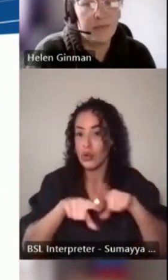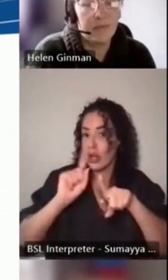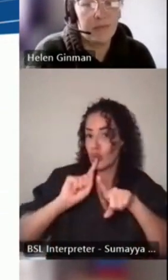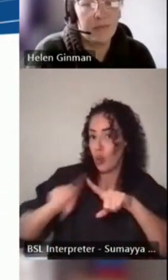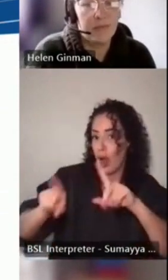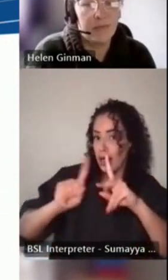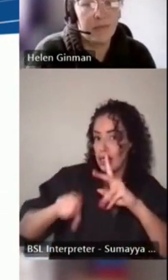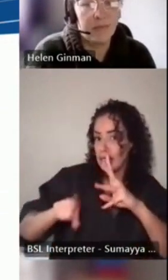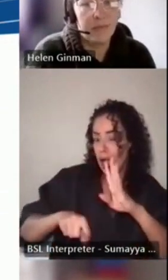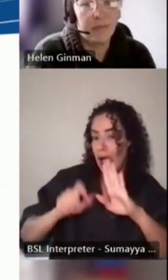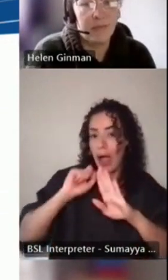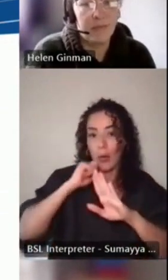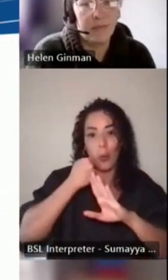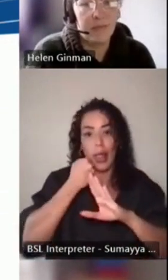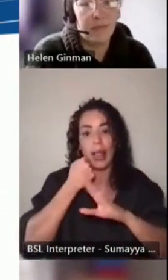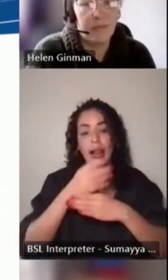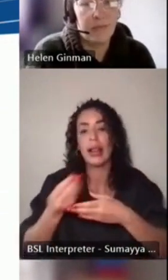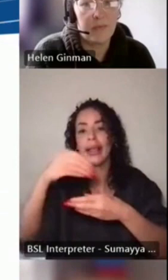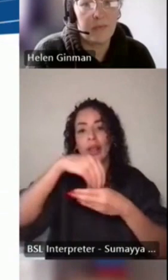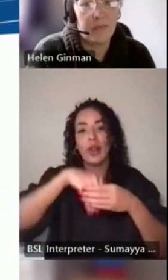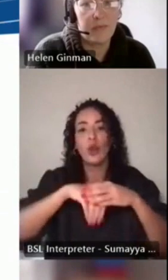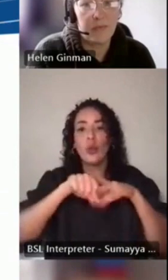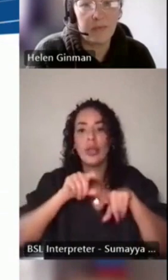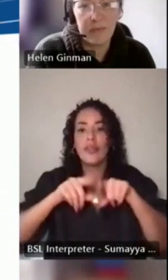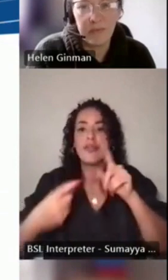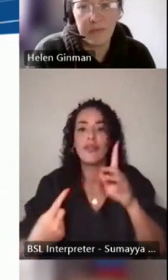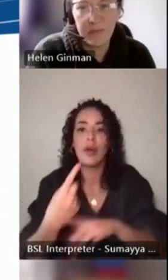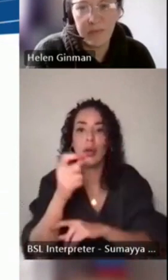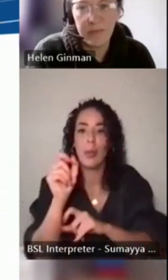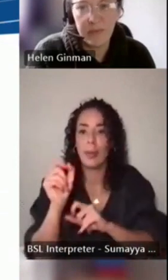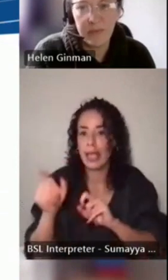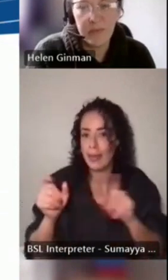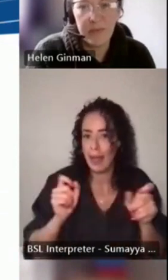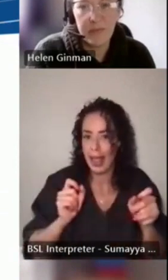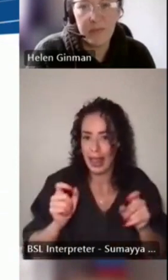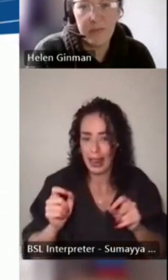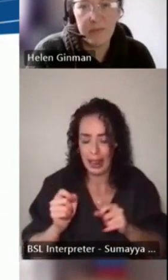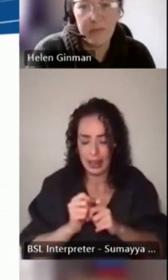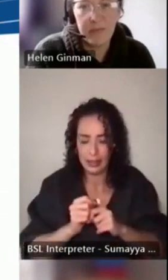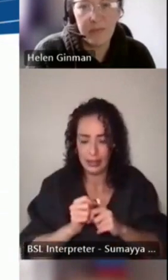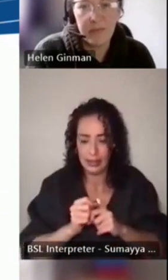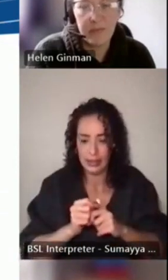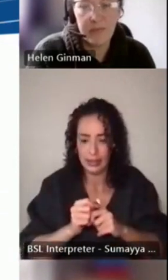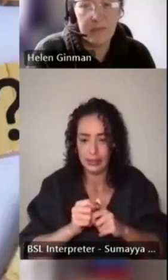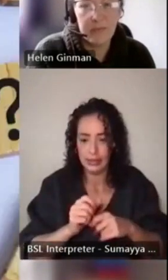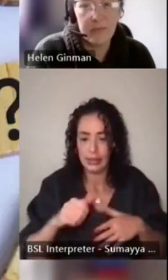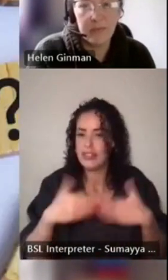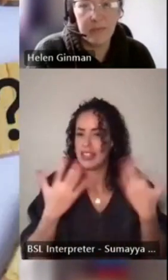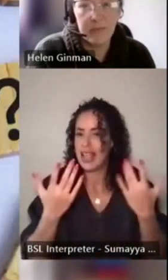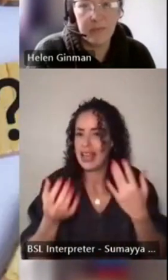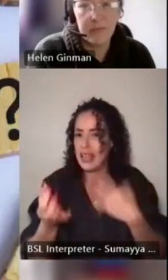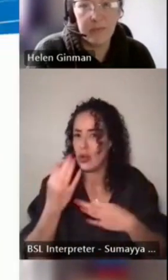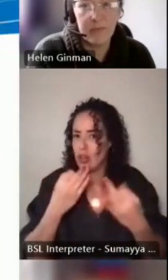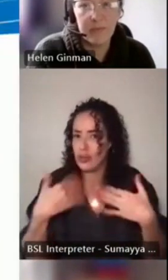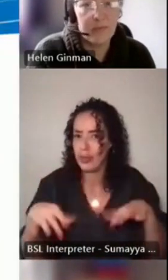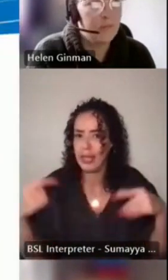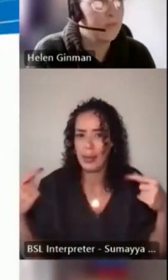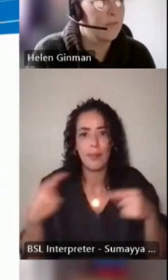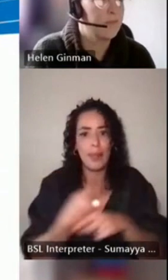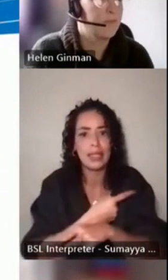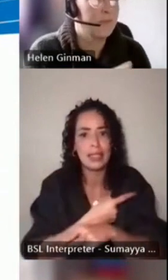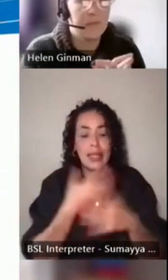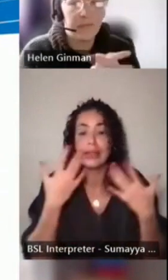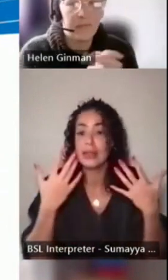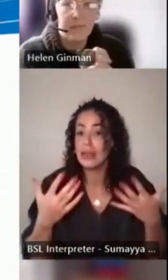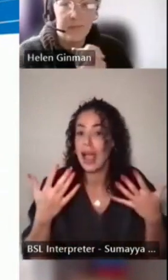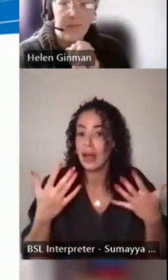put them in the follow-up email, so any ones that we haven't been able to get to. And then